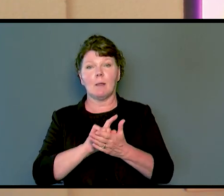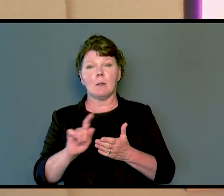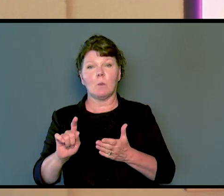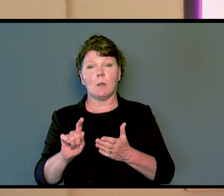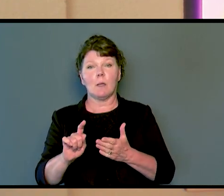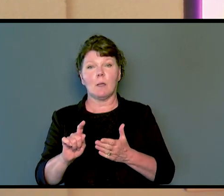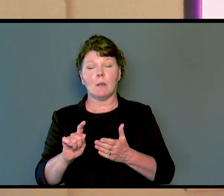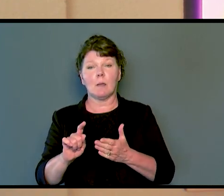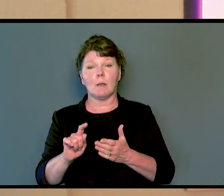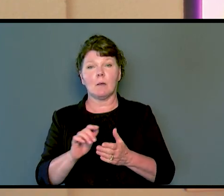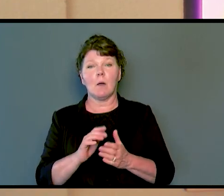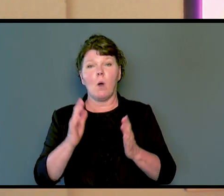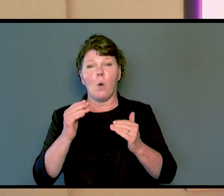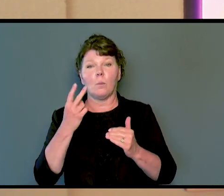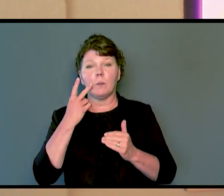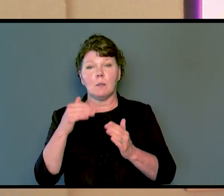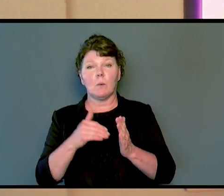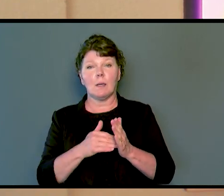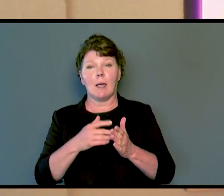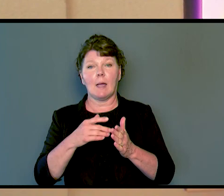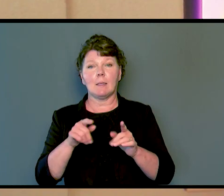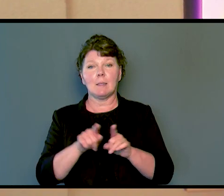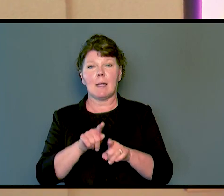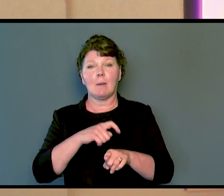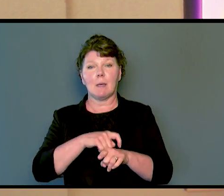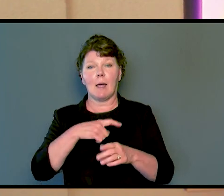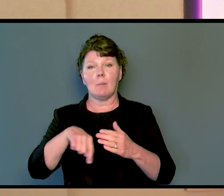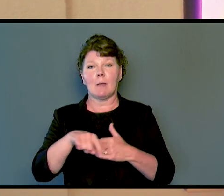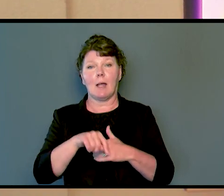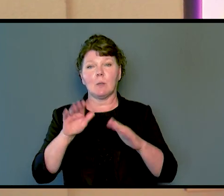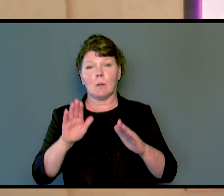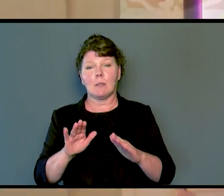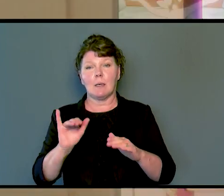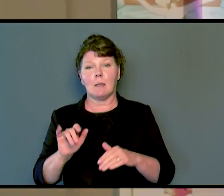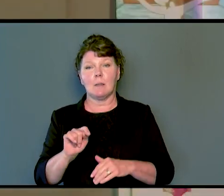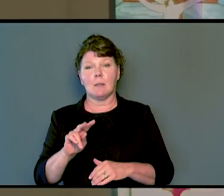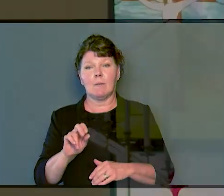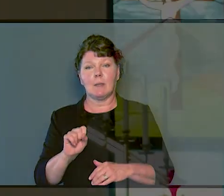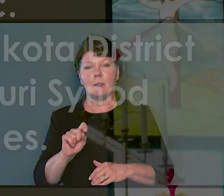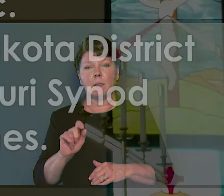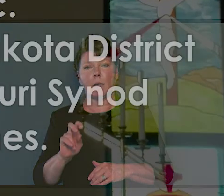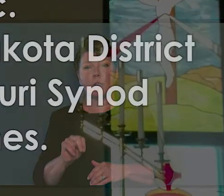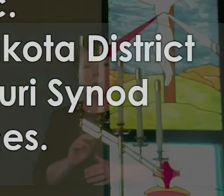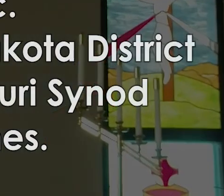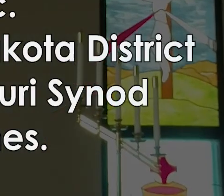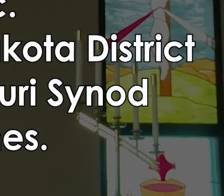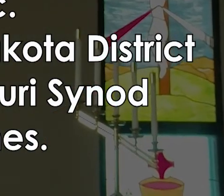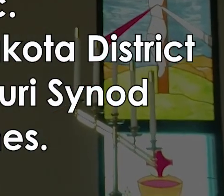blessed week. We hope to see you again at the same time next Sunday on this station.